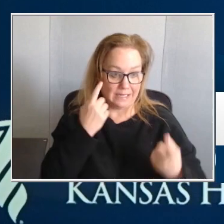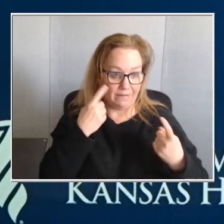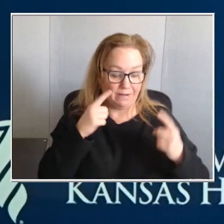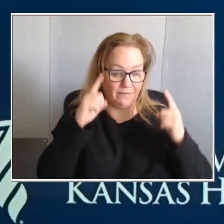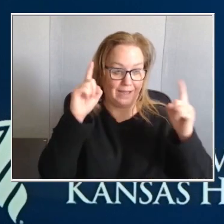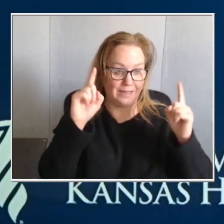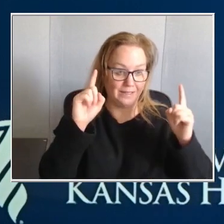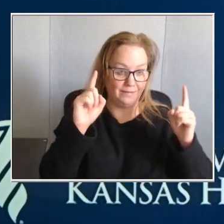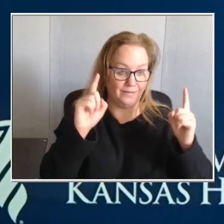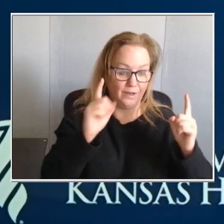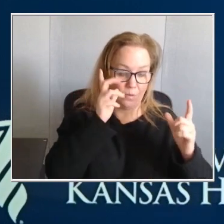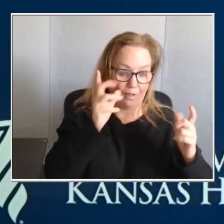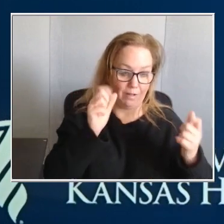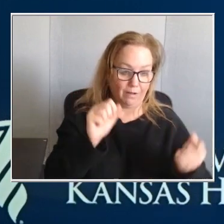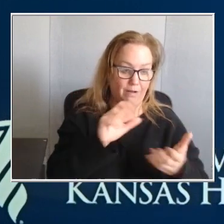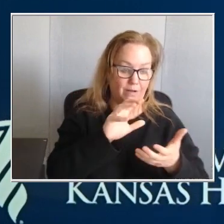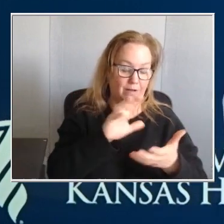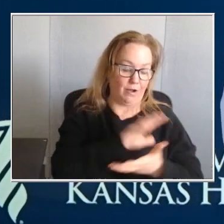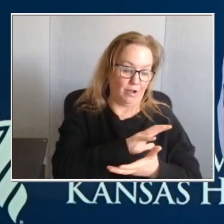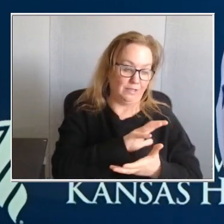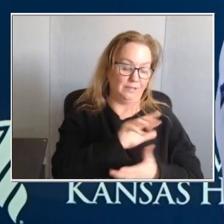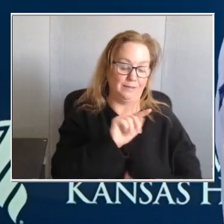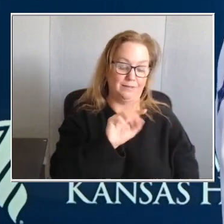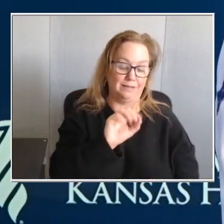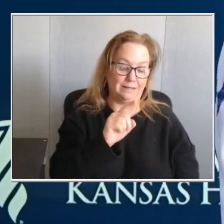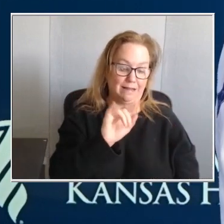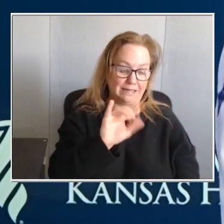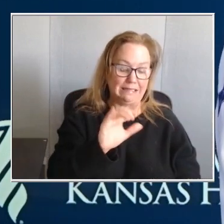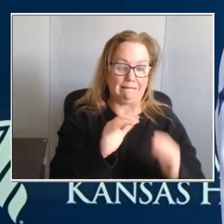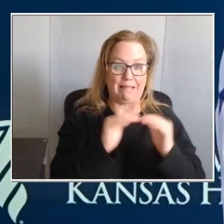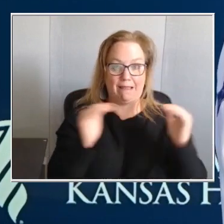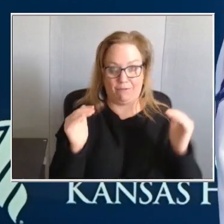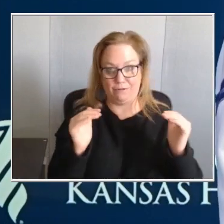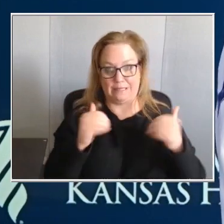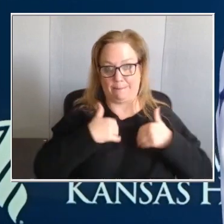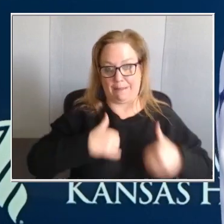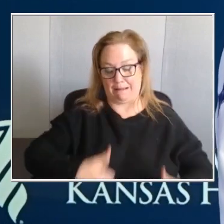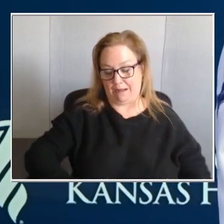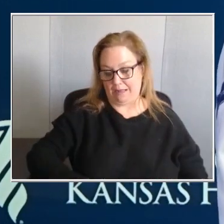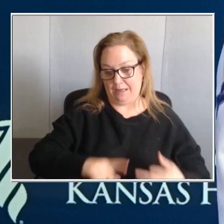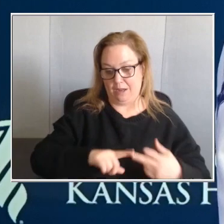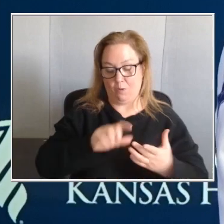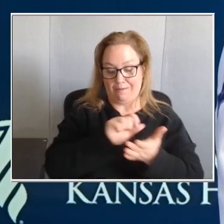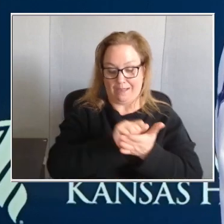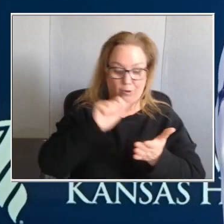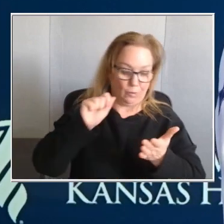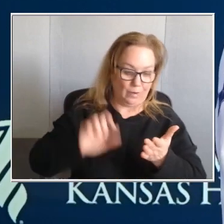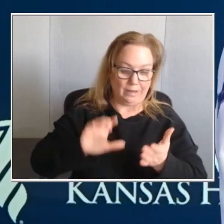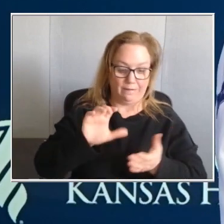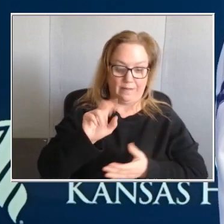going to cause untoward toxicity? Is it going to get rid of this thing once and for